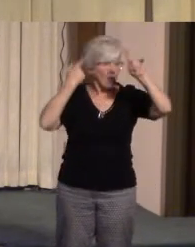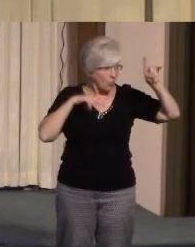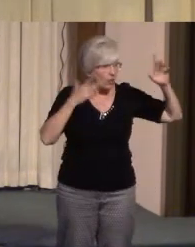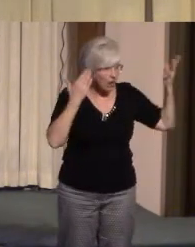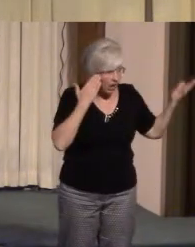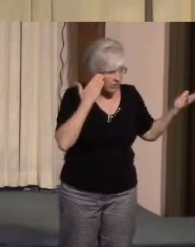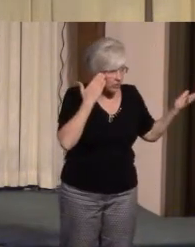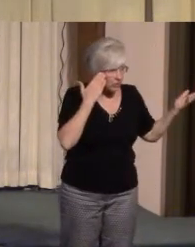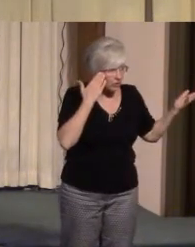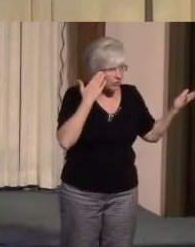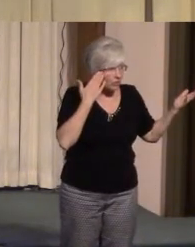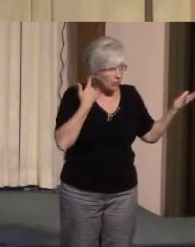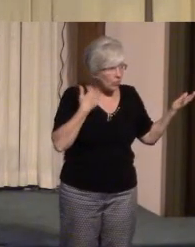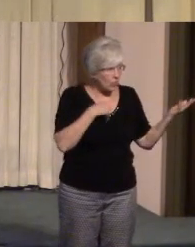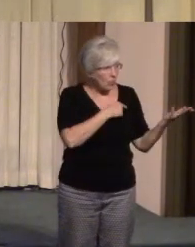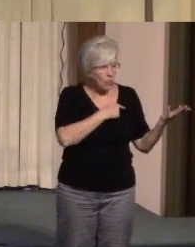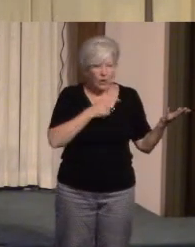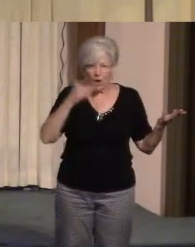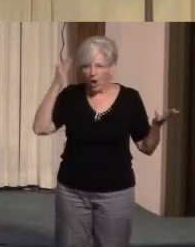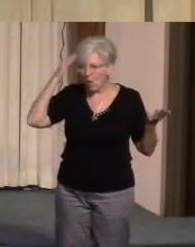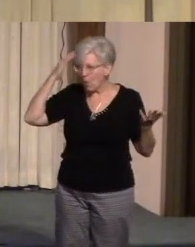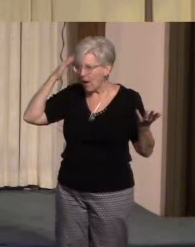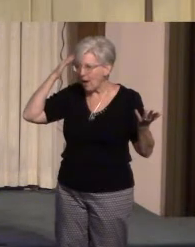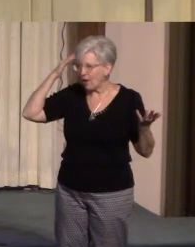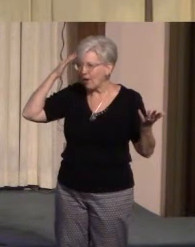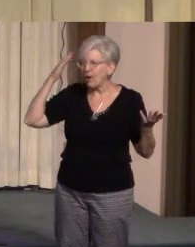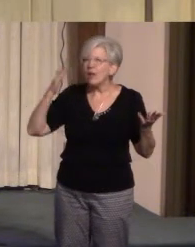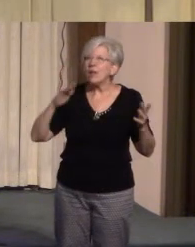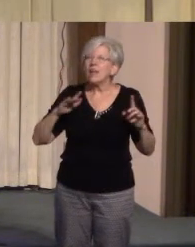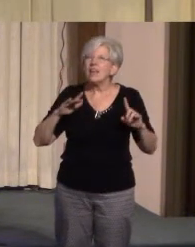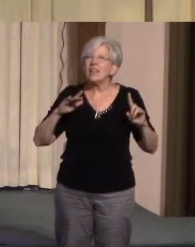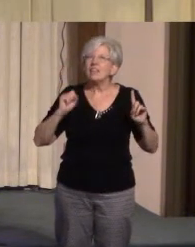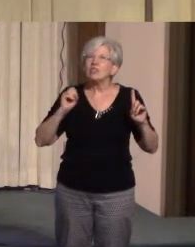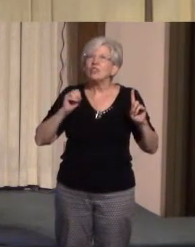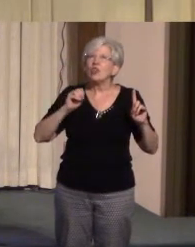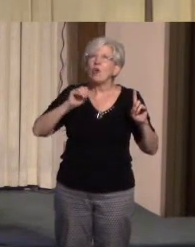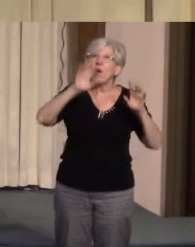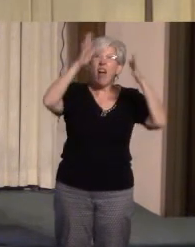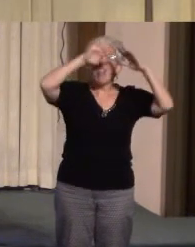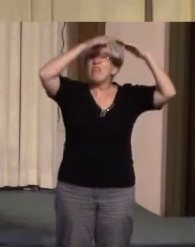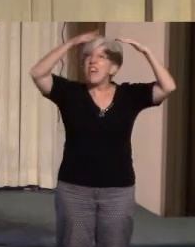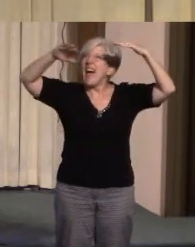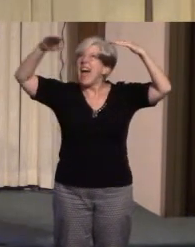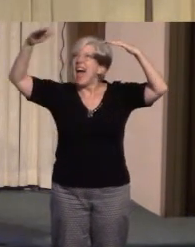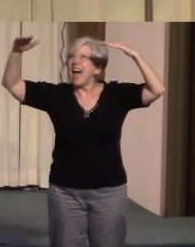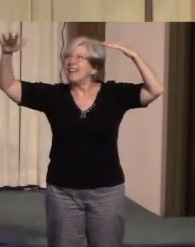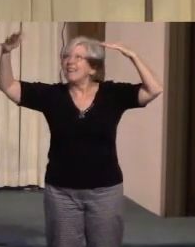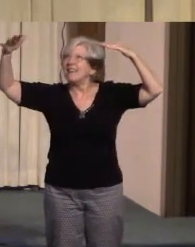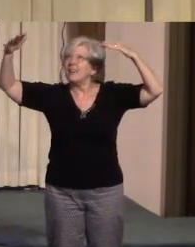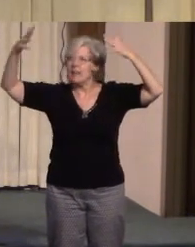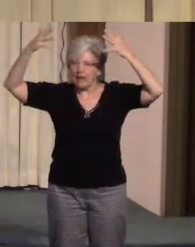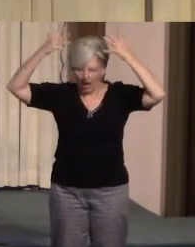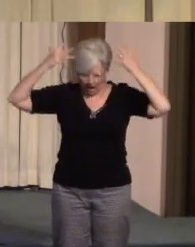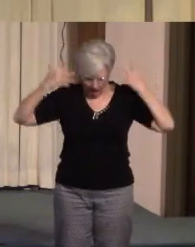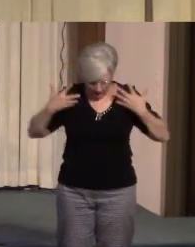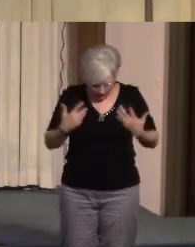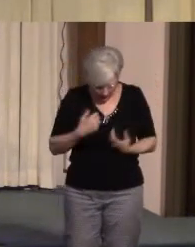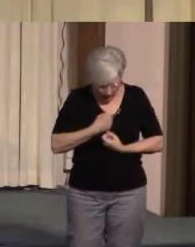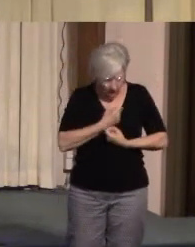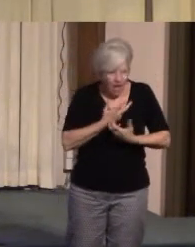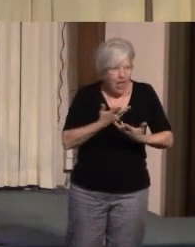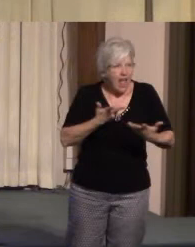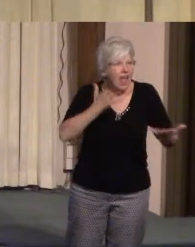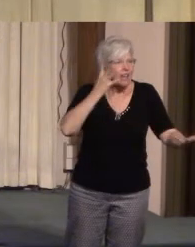conscious, we are aware, right? It's so that can experience all that is.